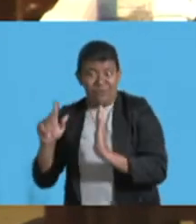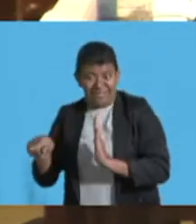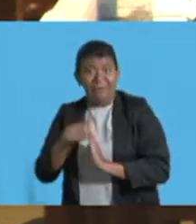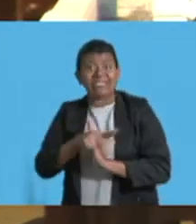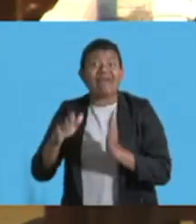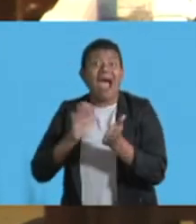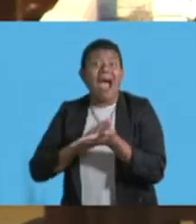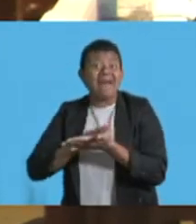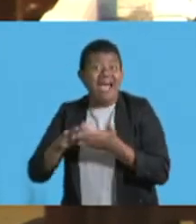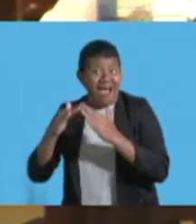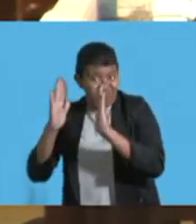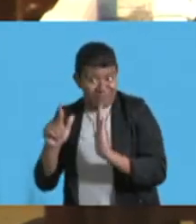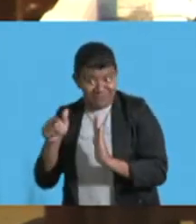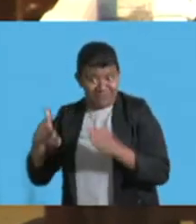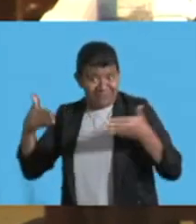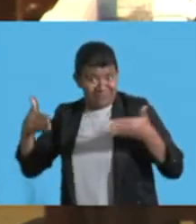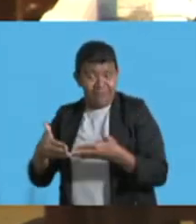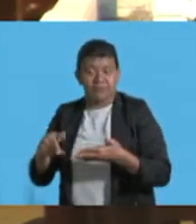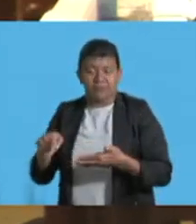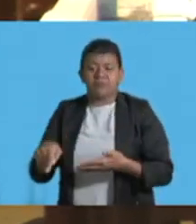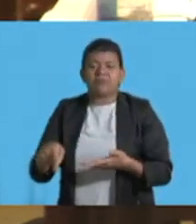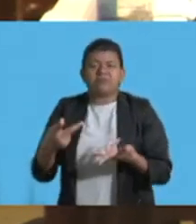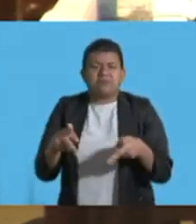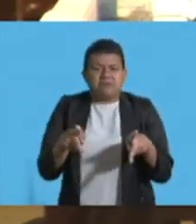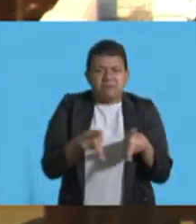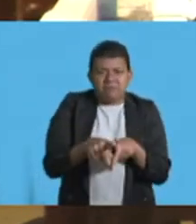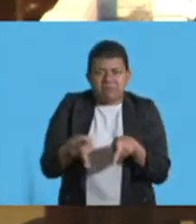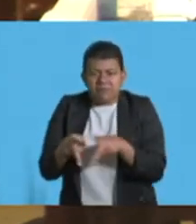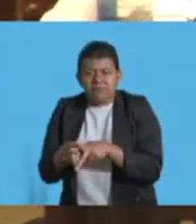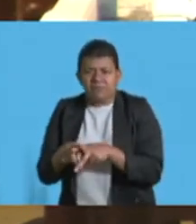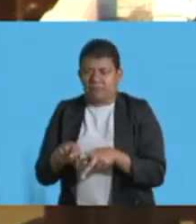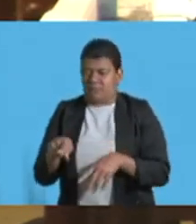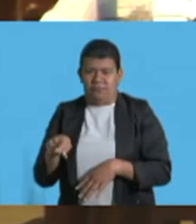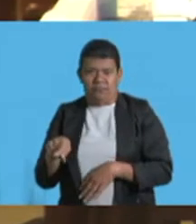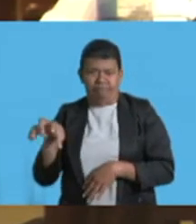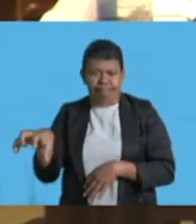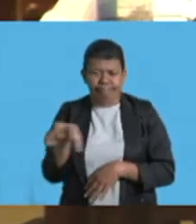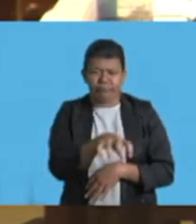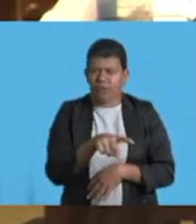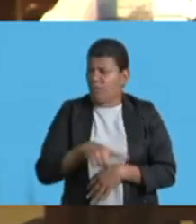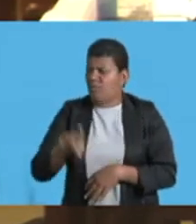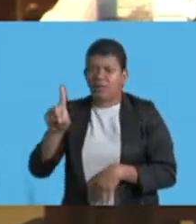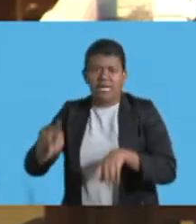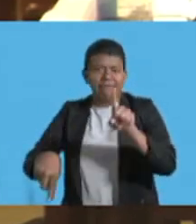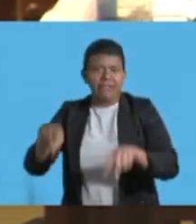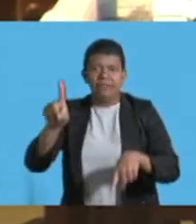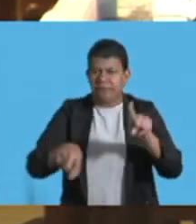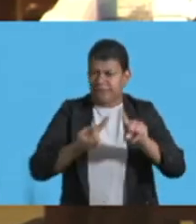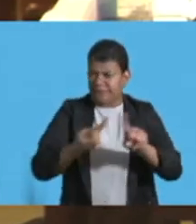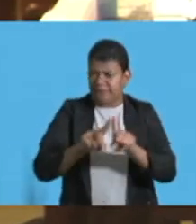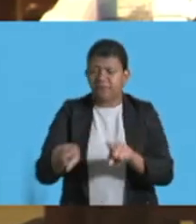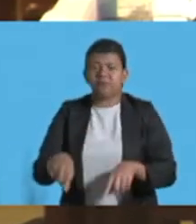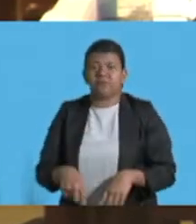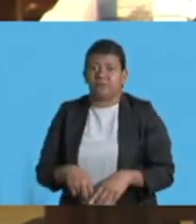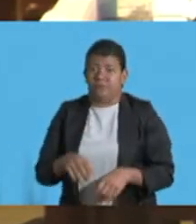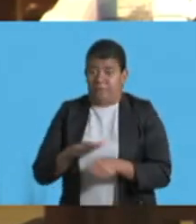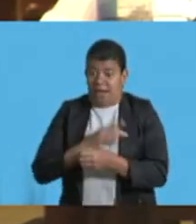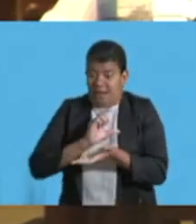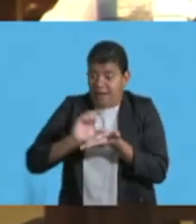introduction of counter clerk throughout all MSF offices will ensure a more customer-focused services with